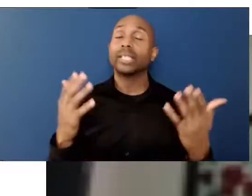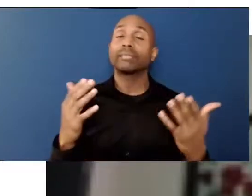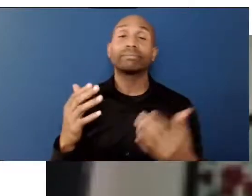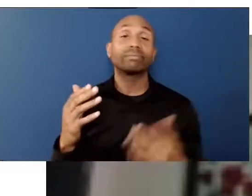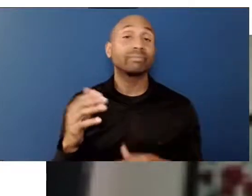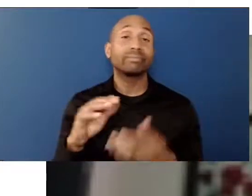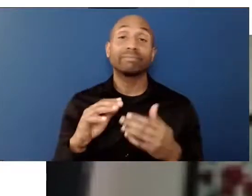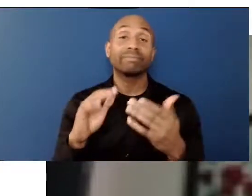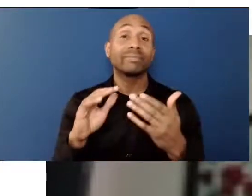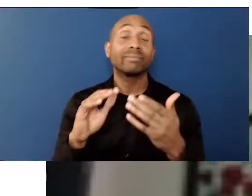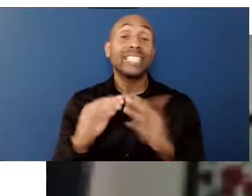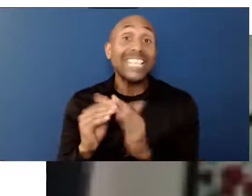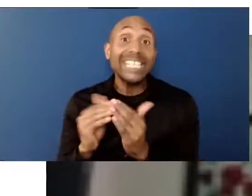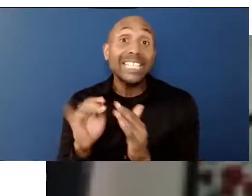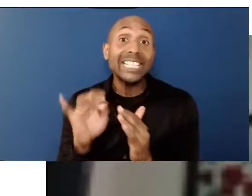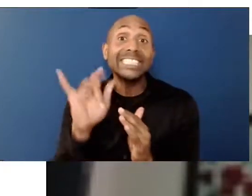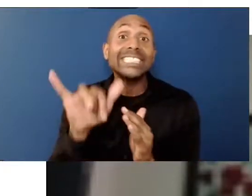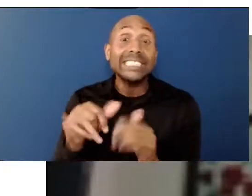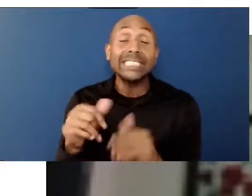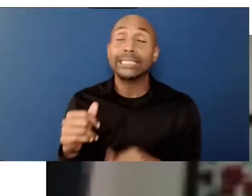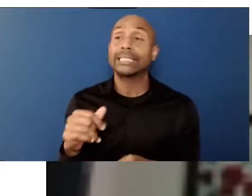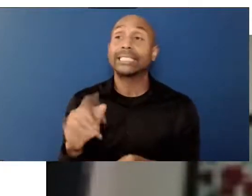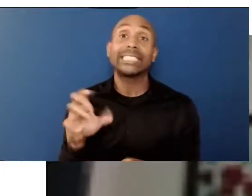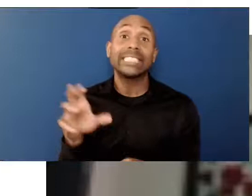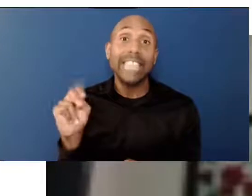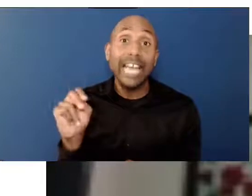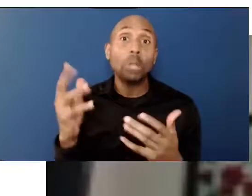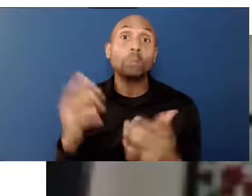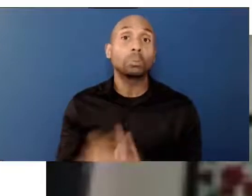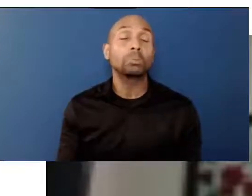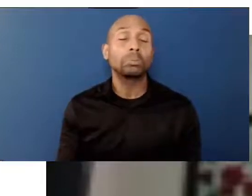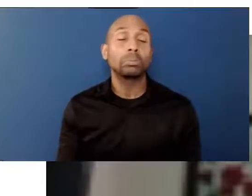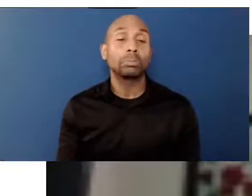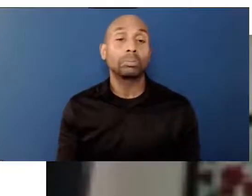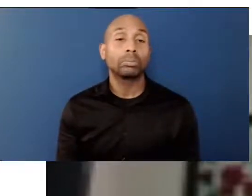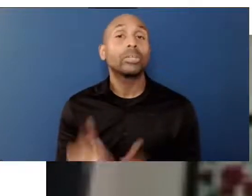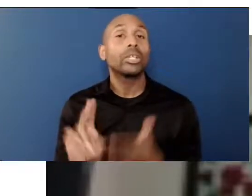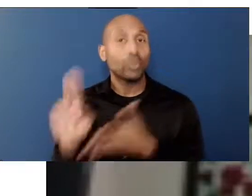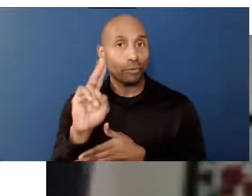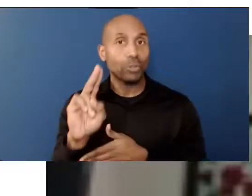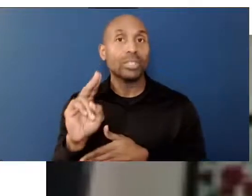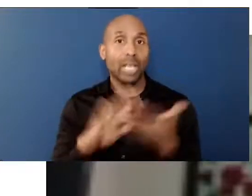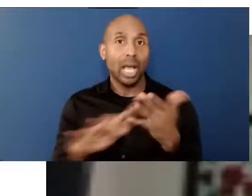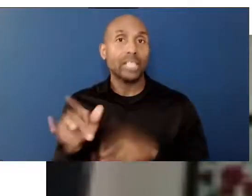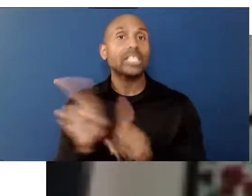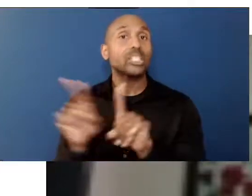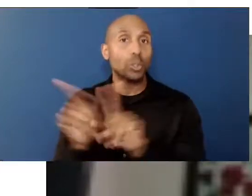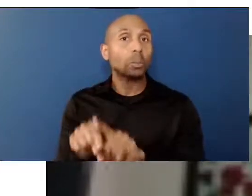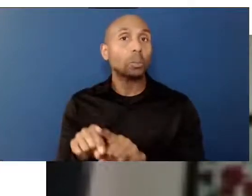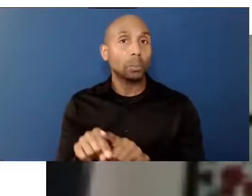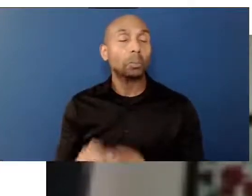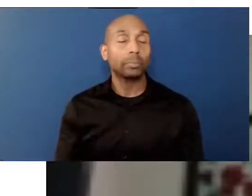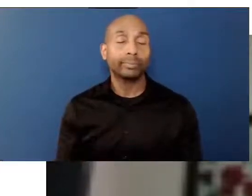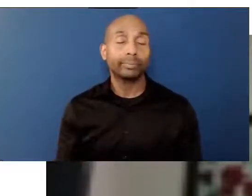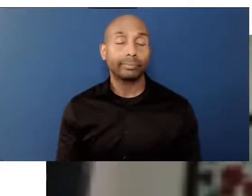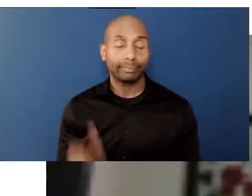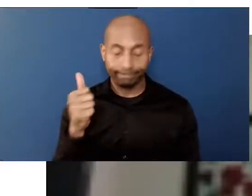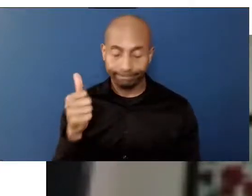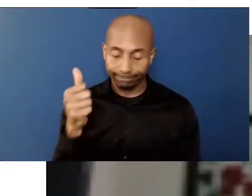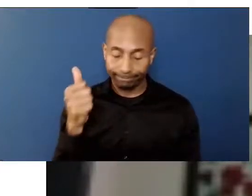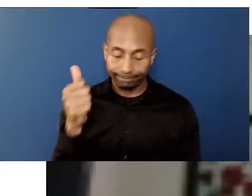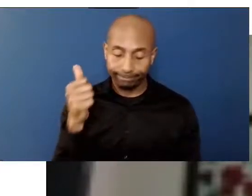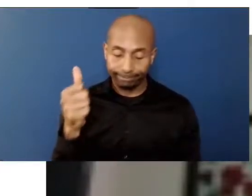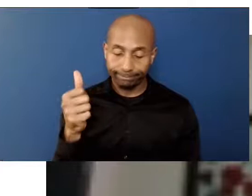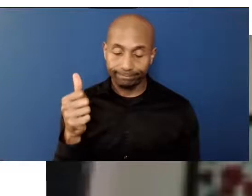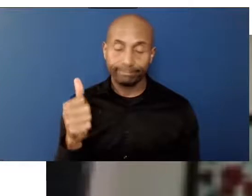what I learned actually today is the universities and colleges fall under this grant program as well. So that's great. And so again, some really